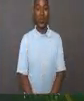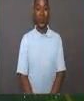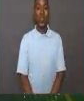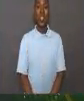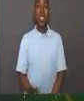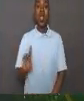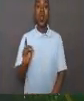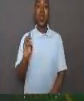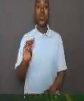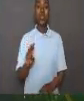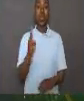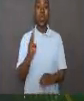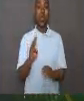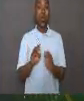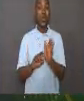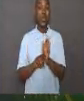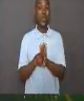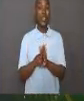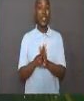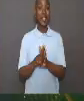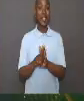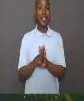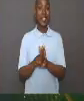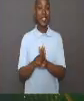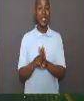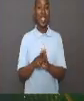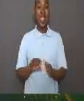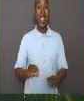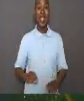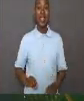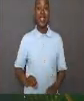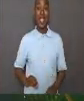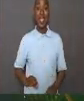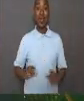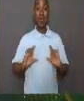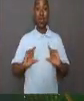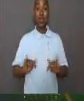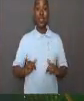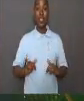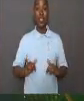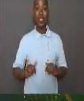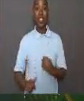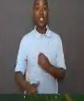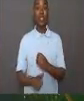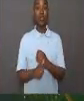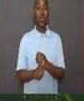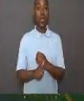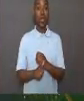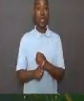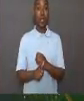Tapeworms infect the intestine of the host, but don't feed on